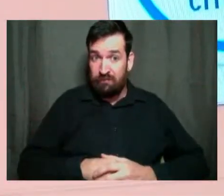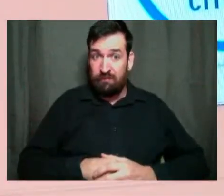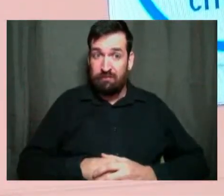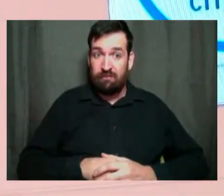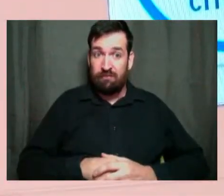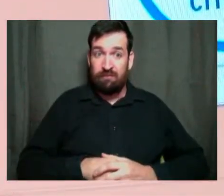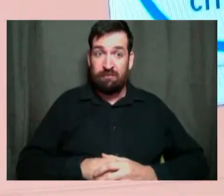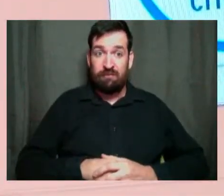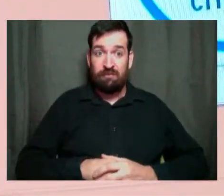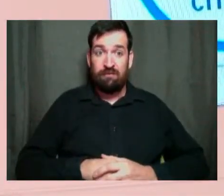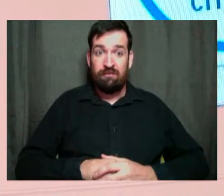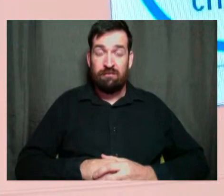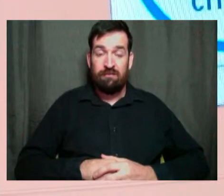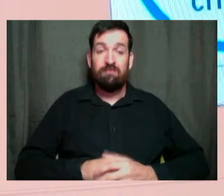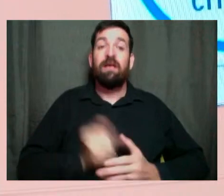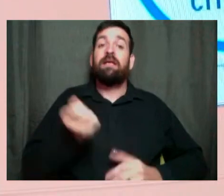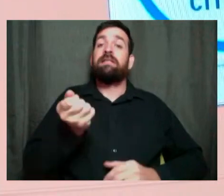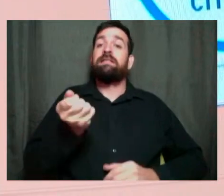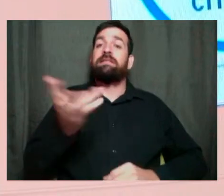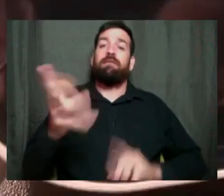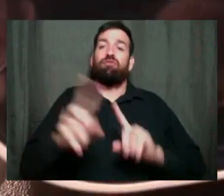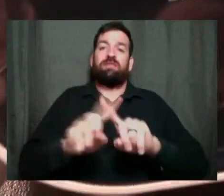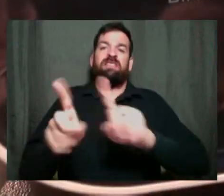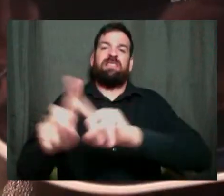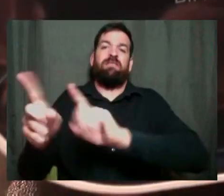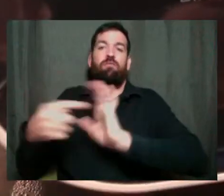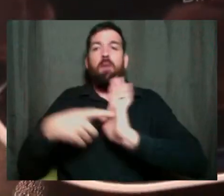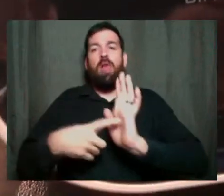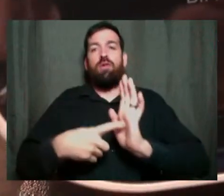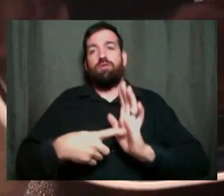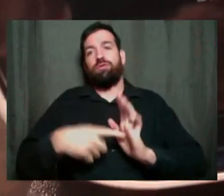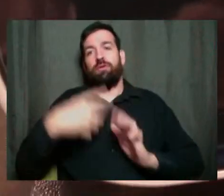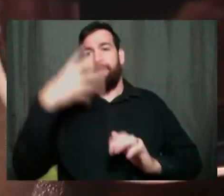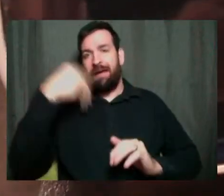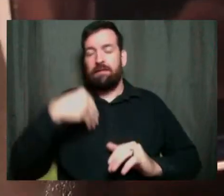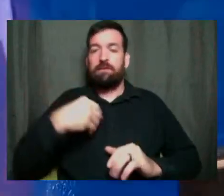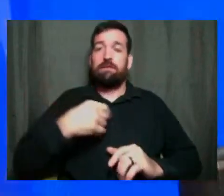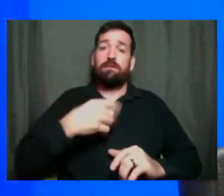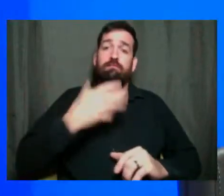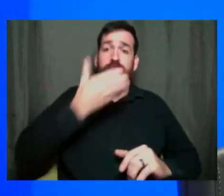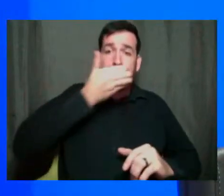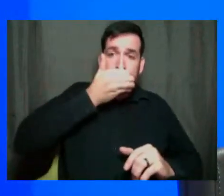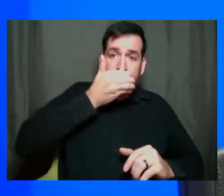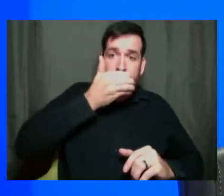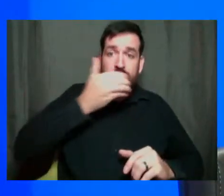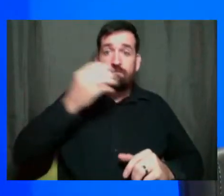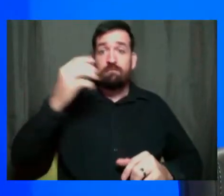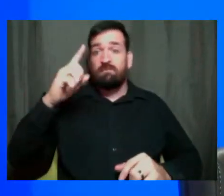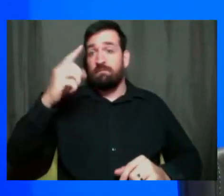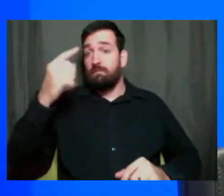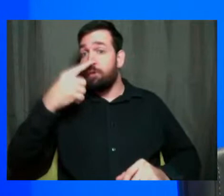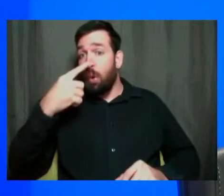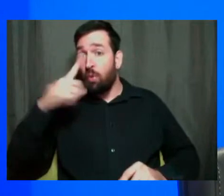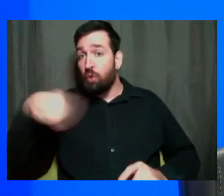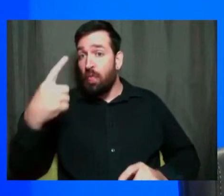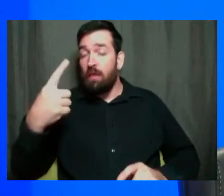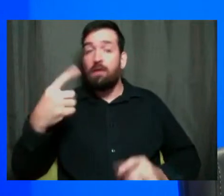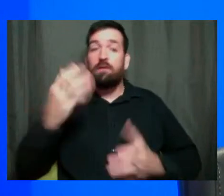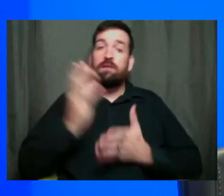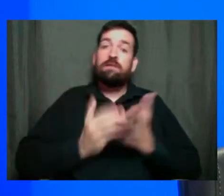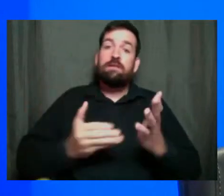just checking. There's several different models of masks. One covers your nose and mouth. One only covers your nose. Others are pillows, as we say, that fits in your